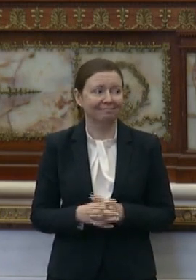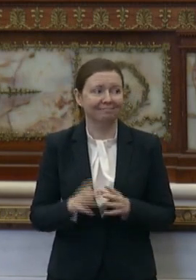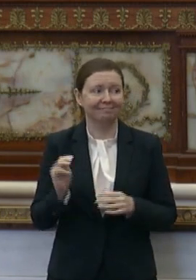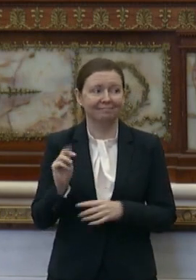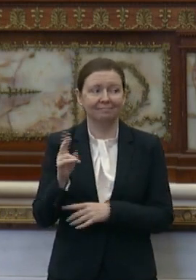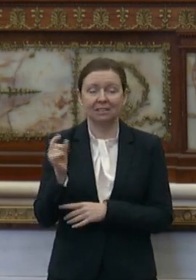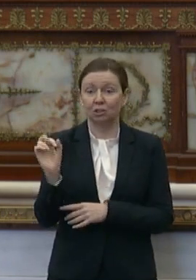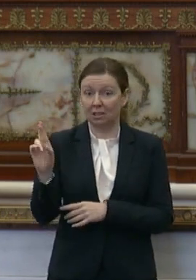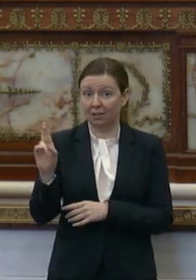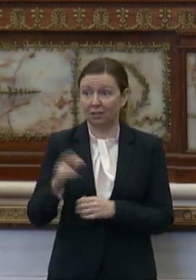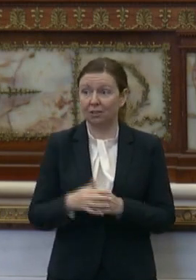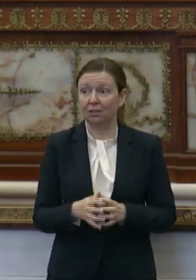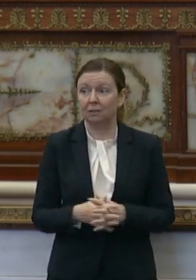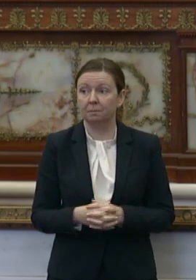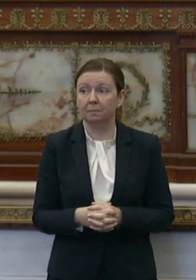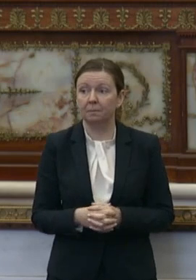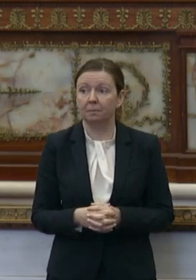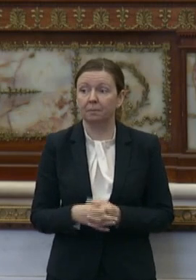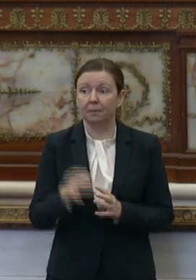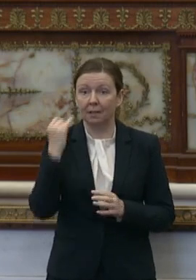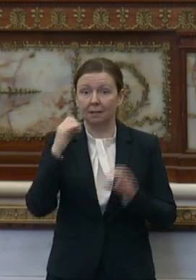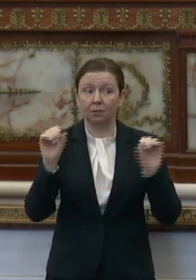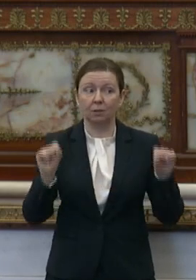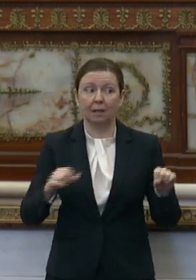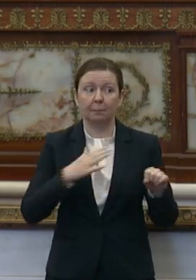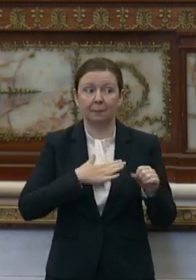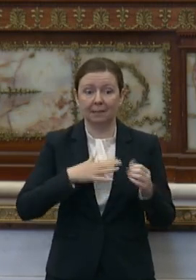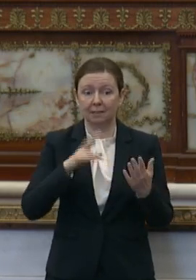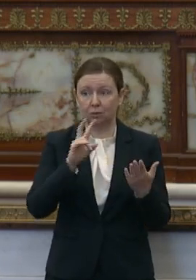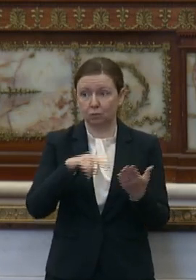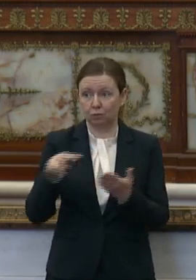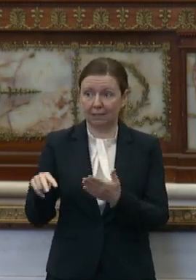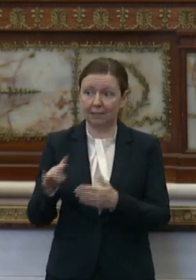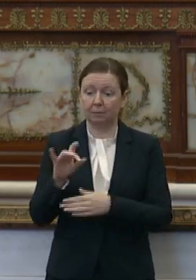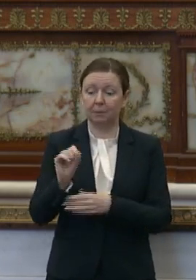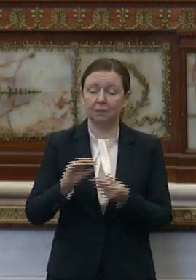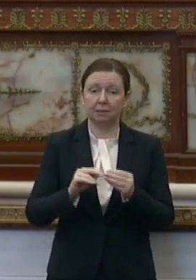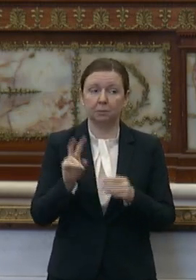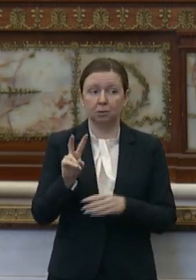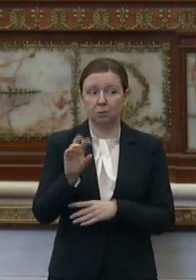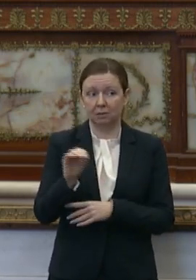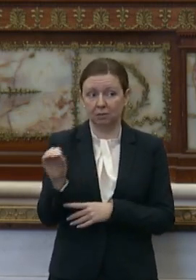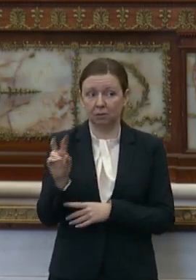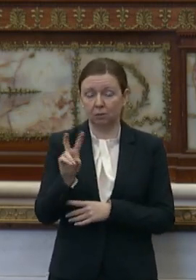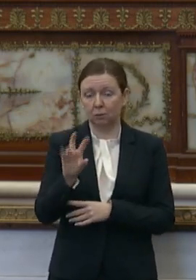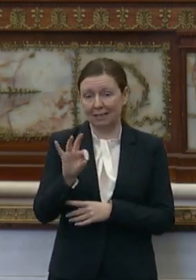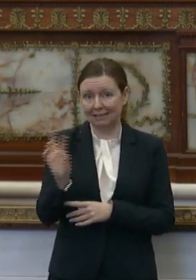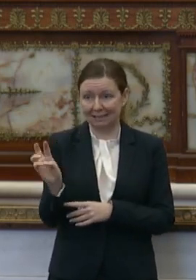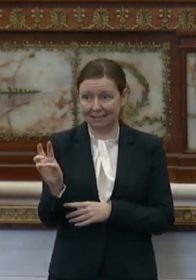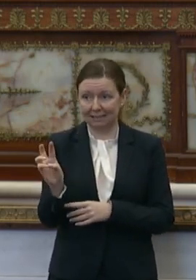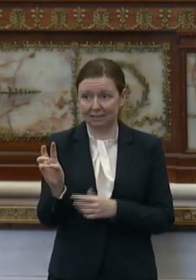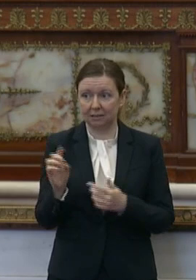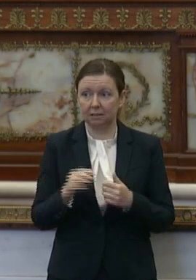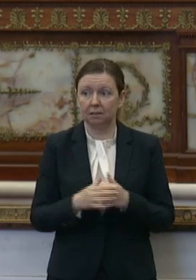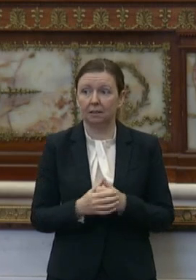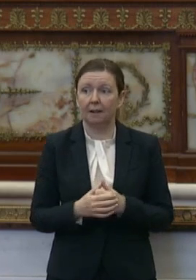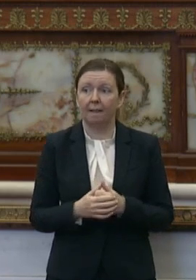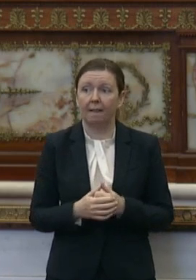Decker, if you can please read the title of bills number 200296.